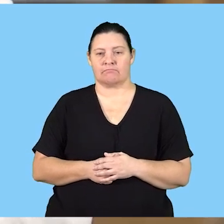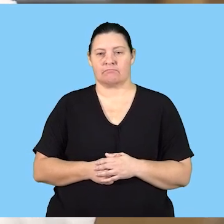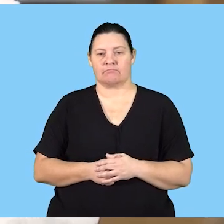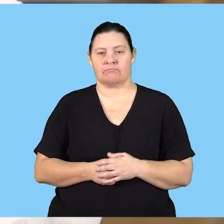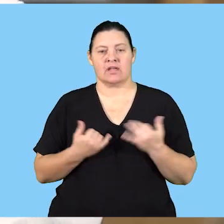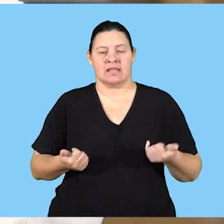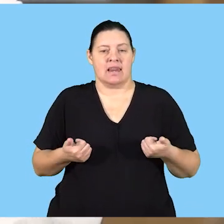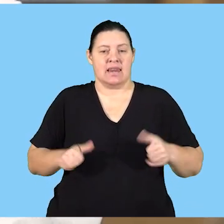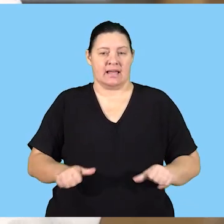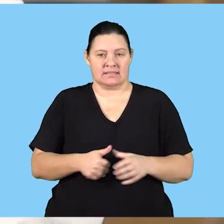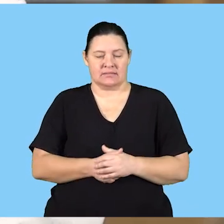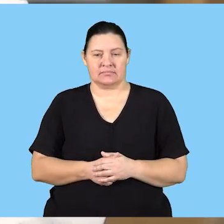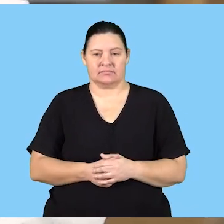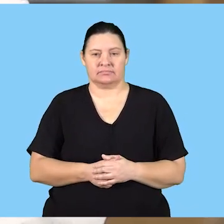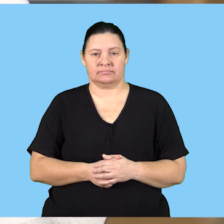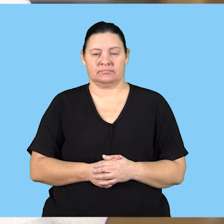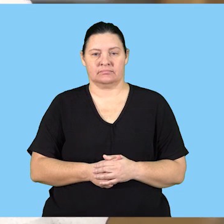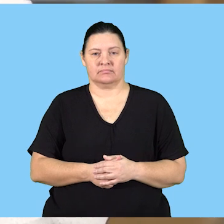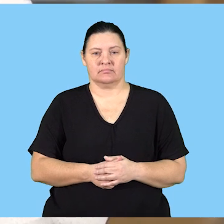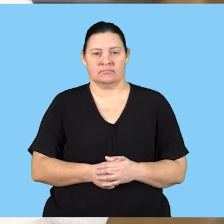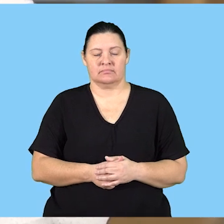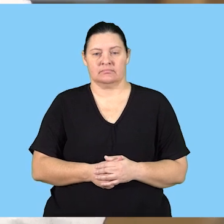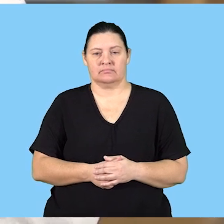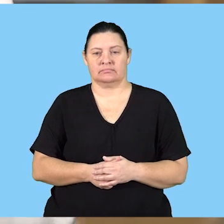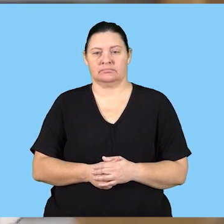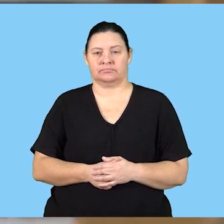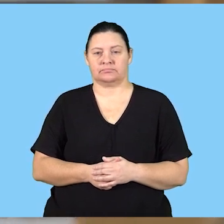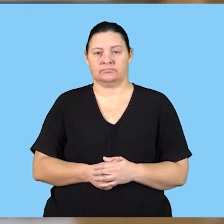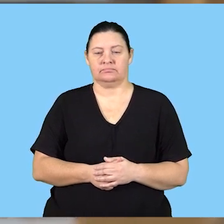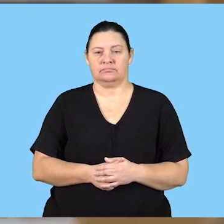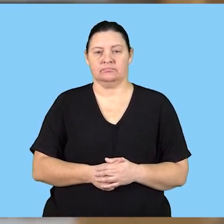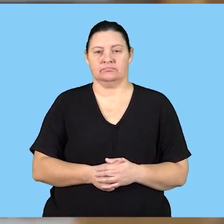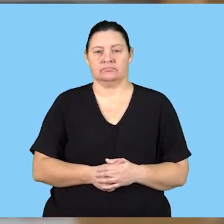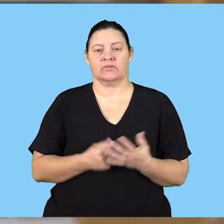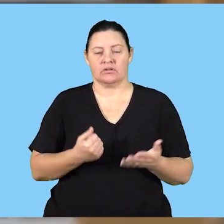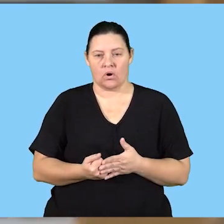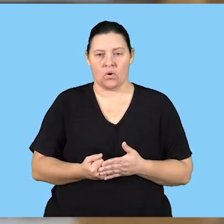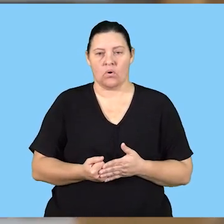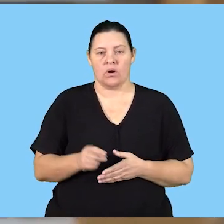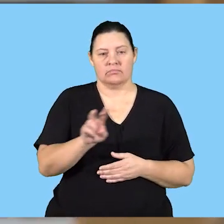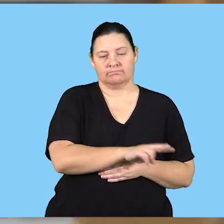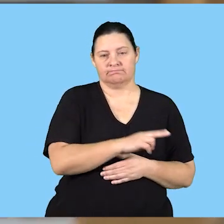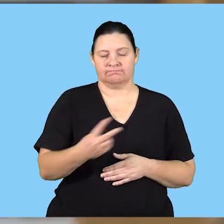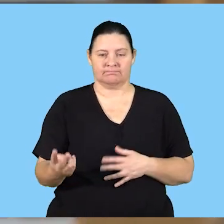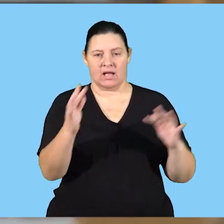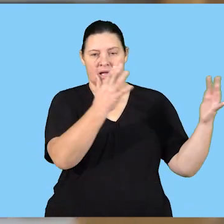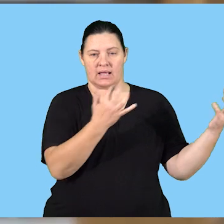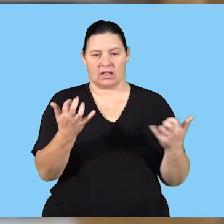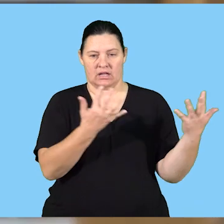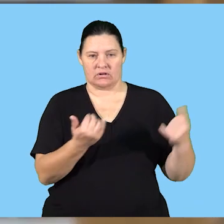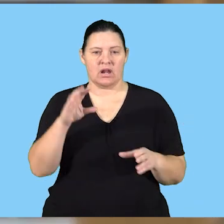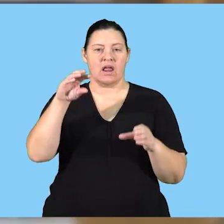Okay, so let's see what is up next. Now we'll be moving on to our section on conversions